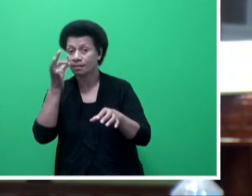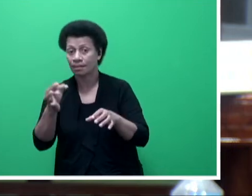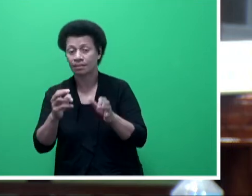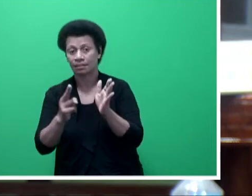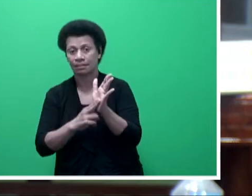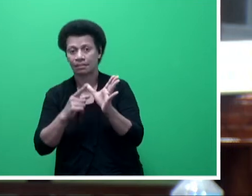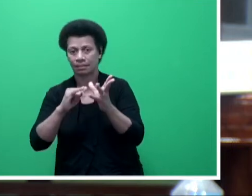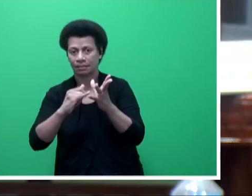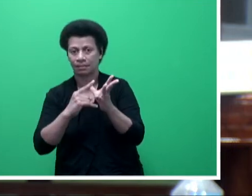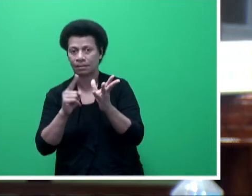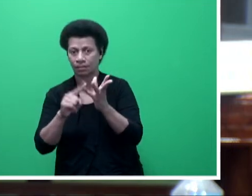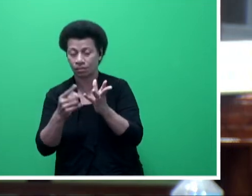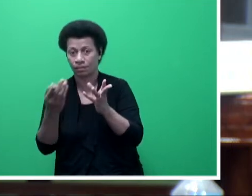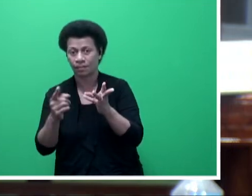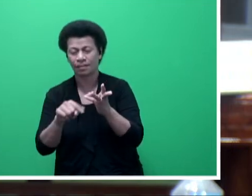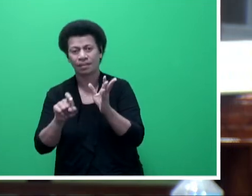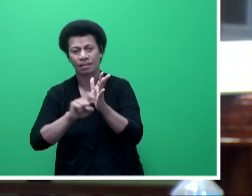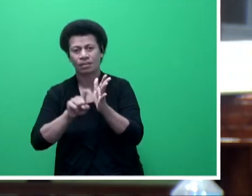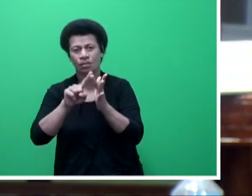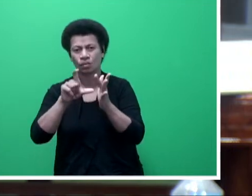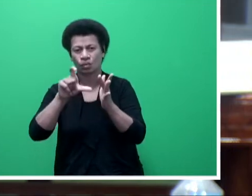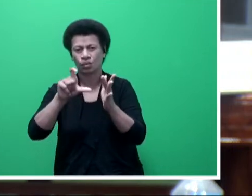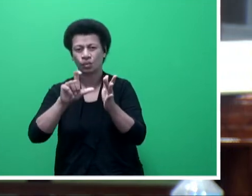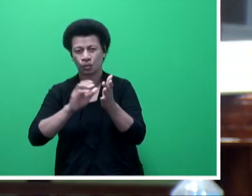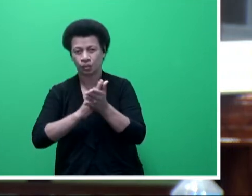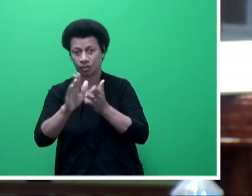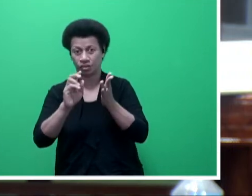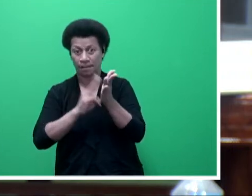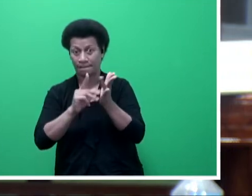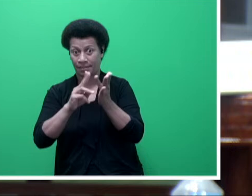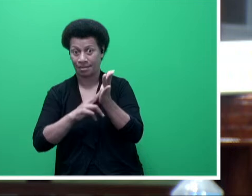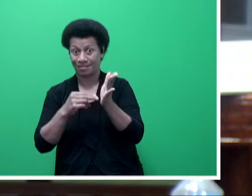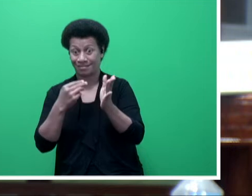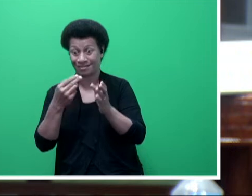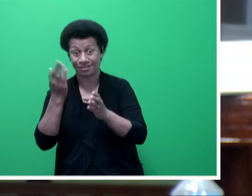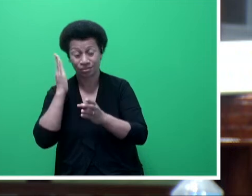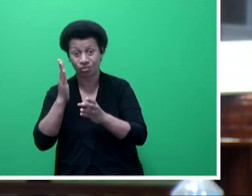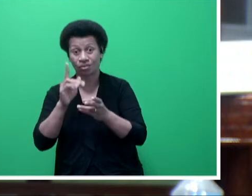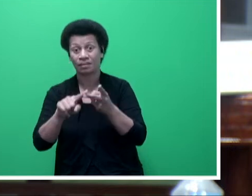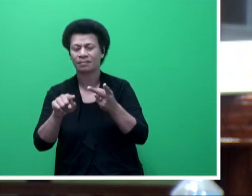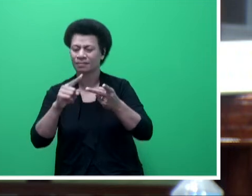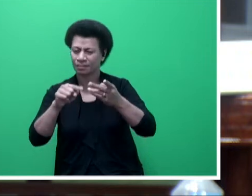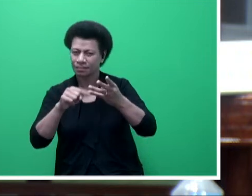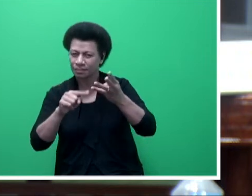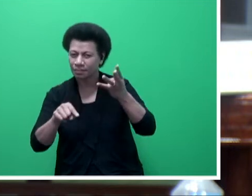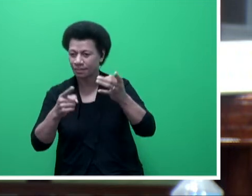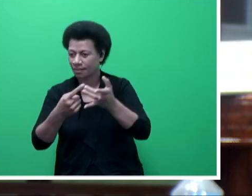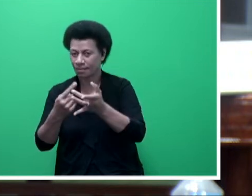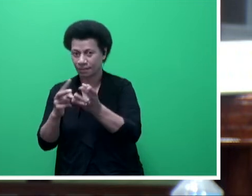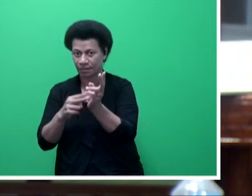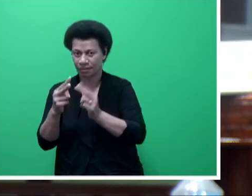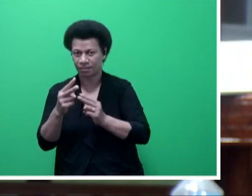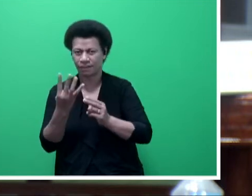meters, Richmond High School 410 meter, Nambukilevu Primary School 360 meter, Nasengai village 400